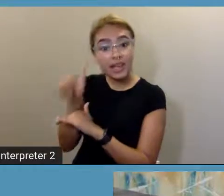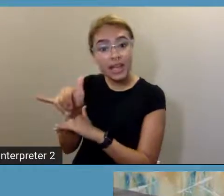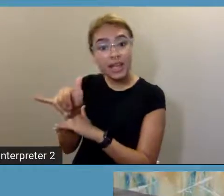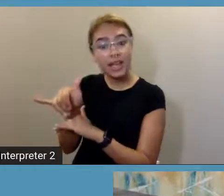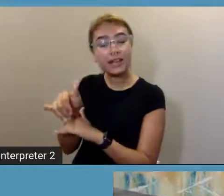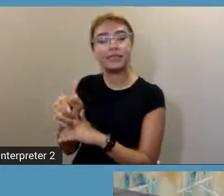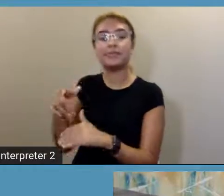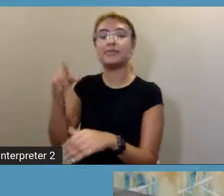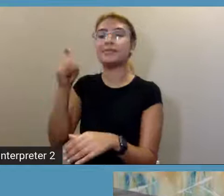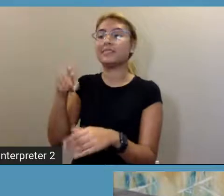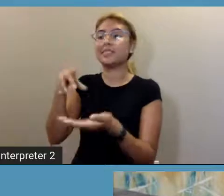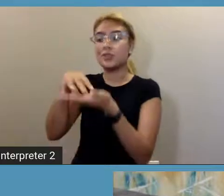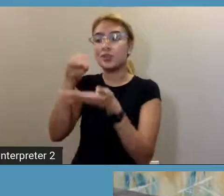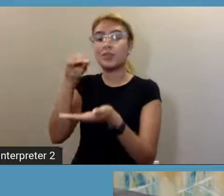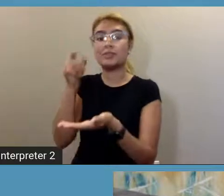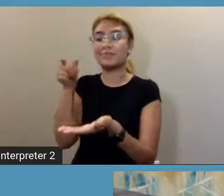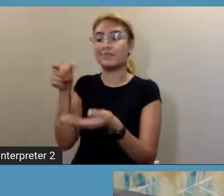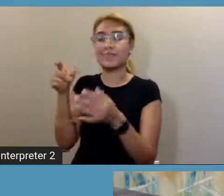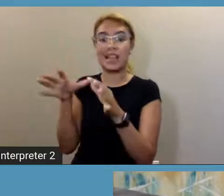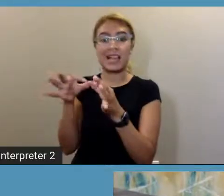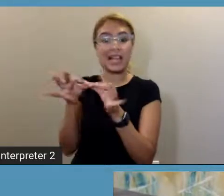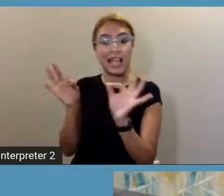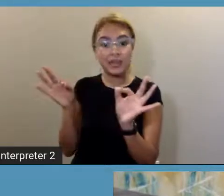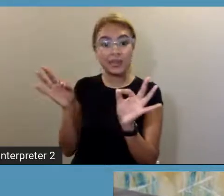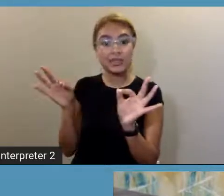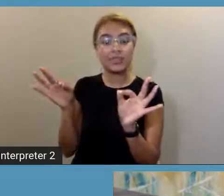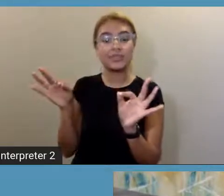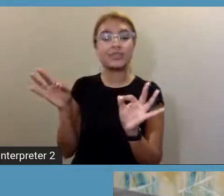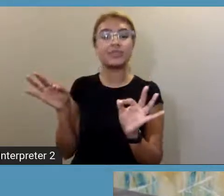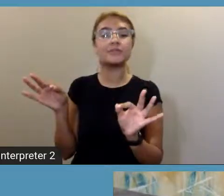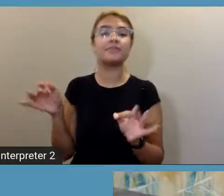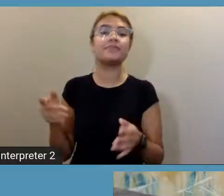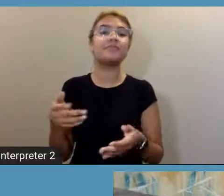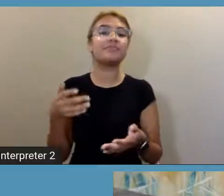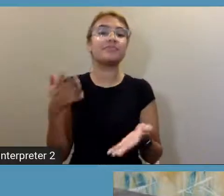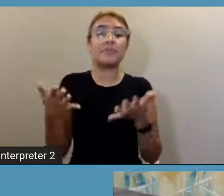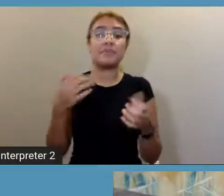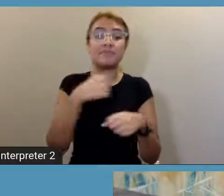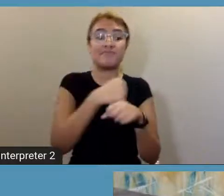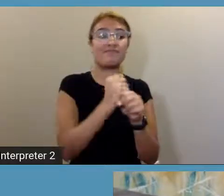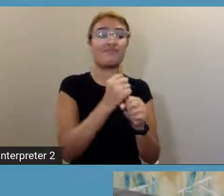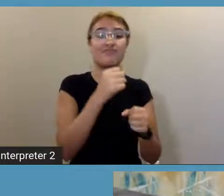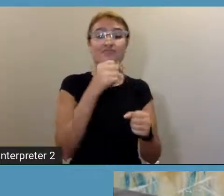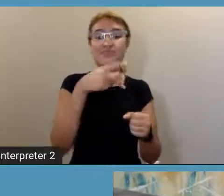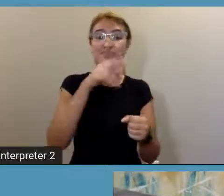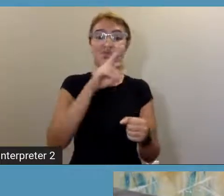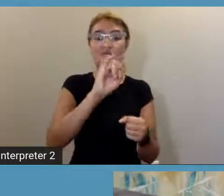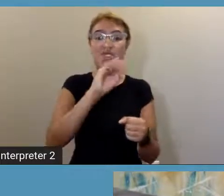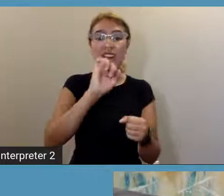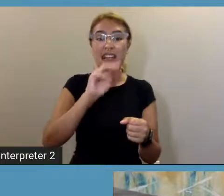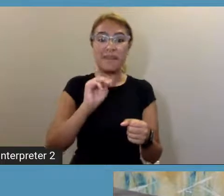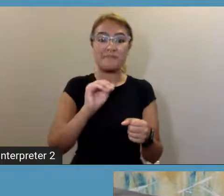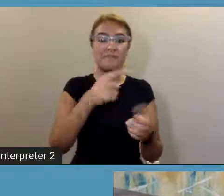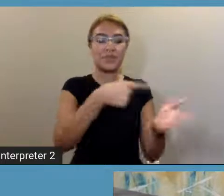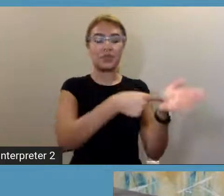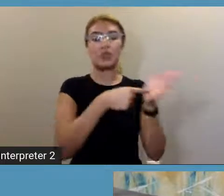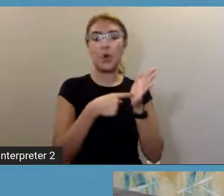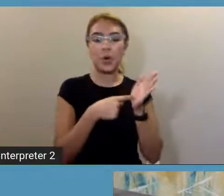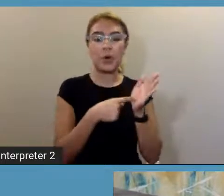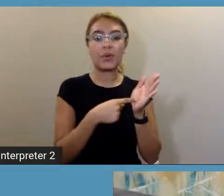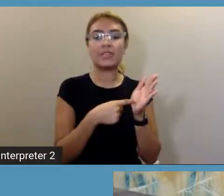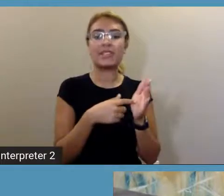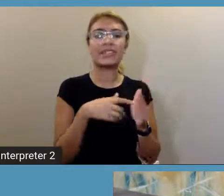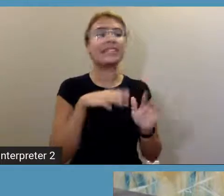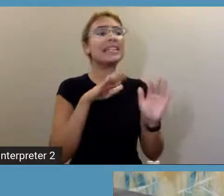maybe create a youth program where you can have someone that's like in their 16s, 17s that's interested in museum work, and have them, hey, you know what,